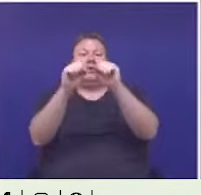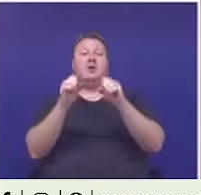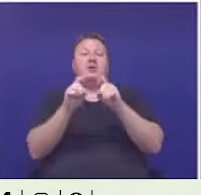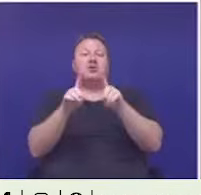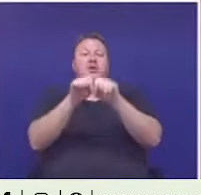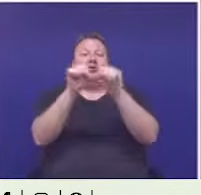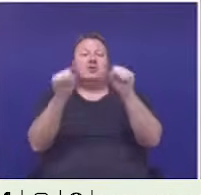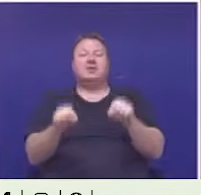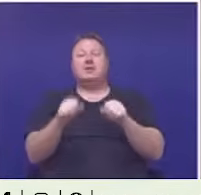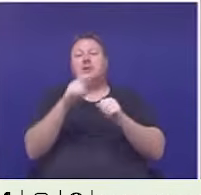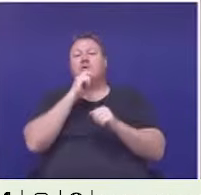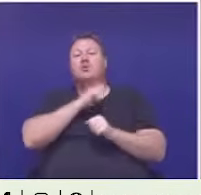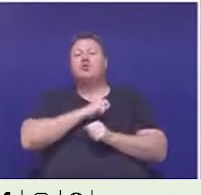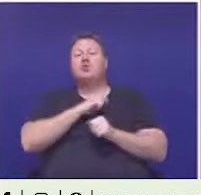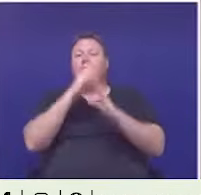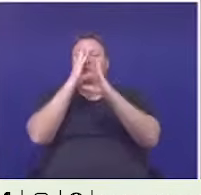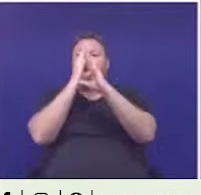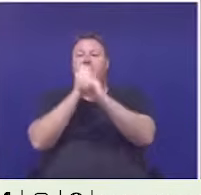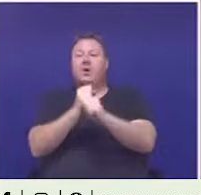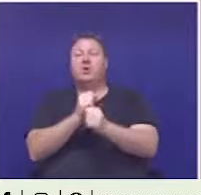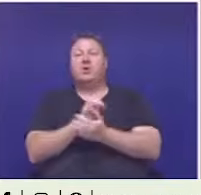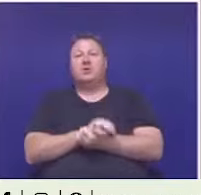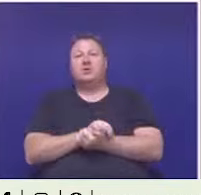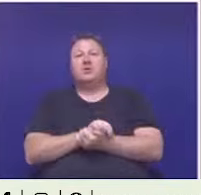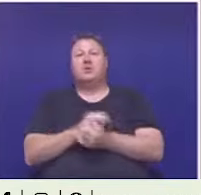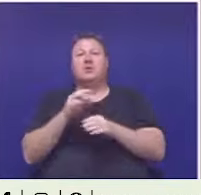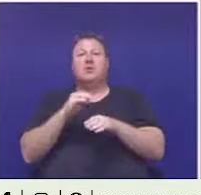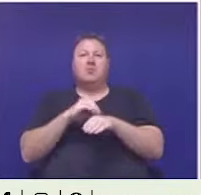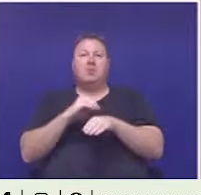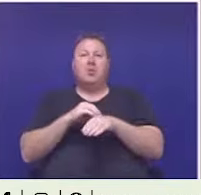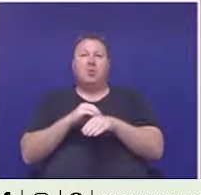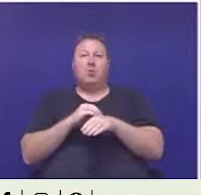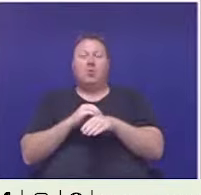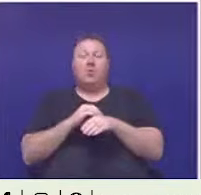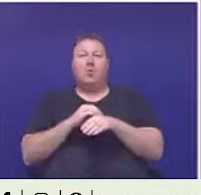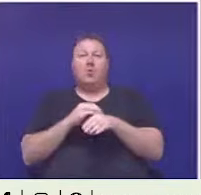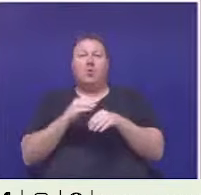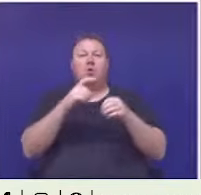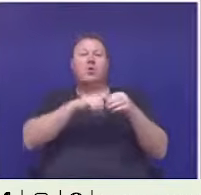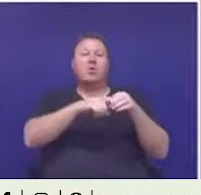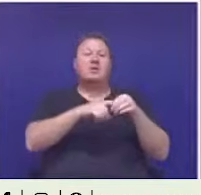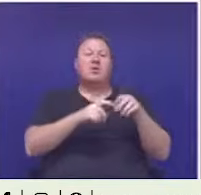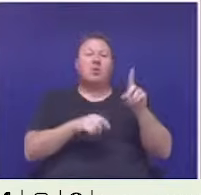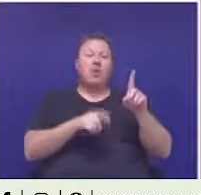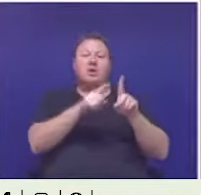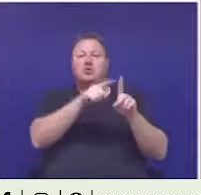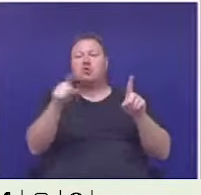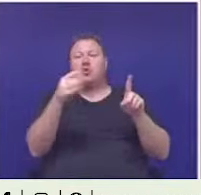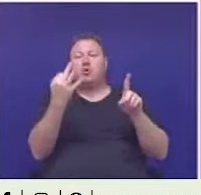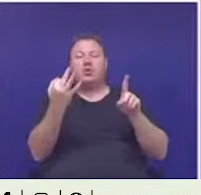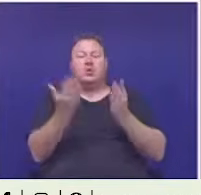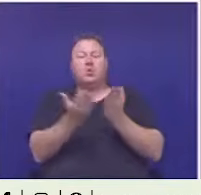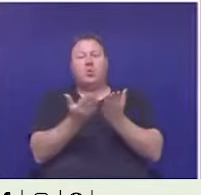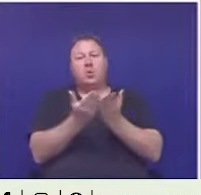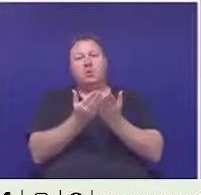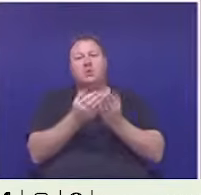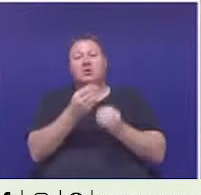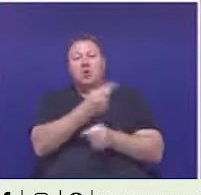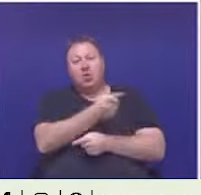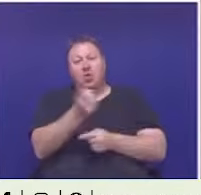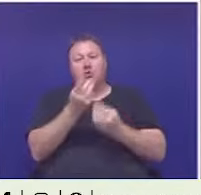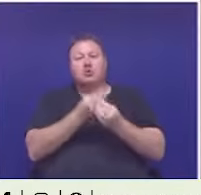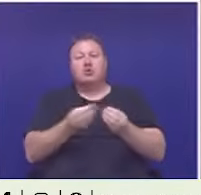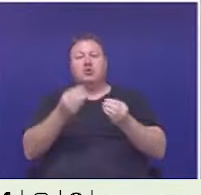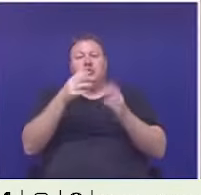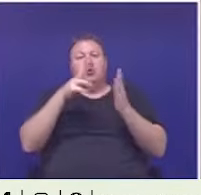yes, there's definitely a focus, a lot more on quintiles 1 to 3 schools, making sure that those very children are able to read for